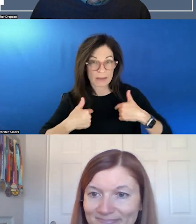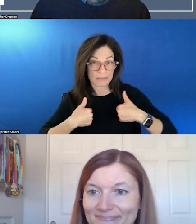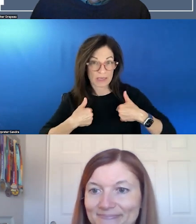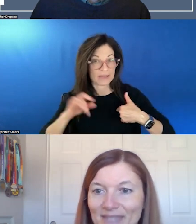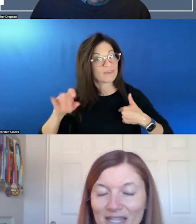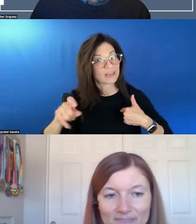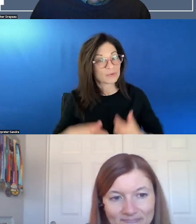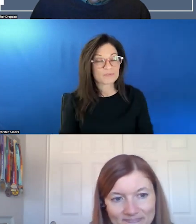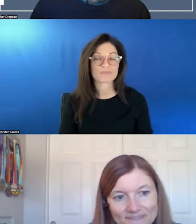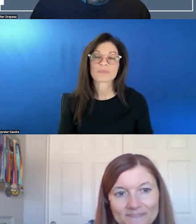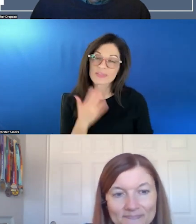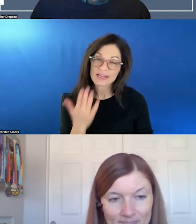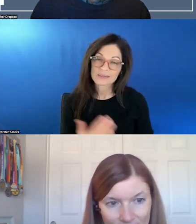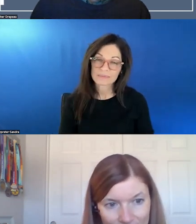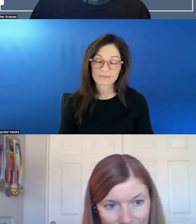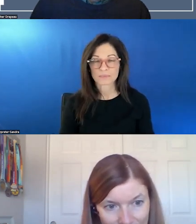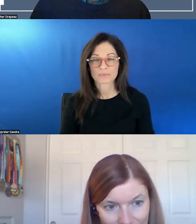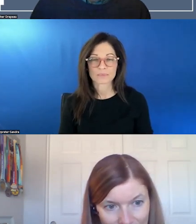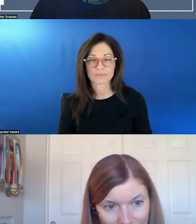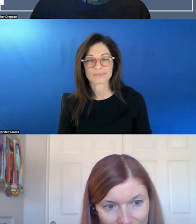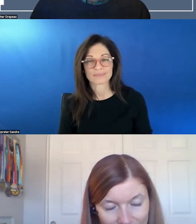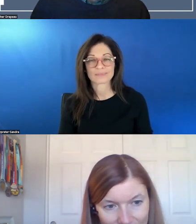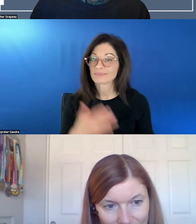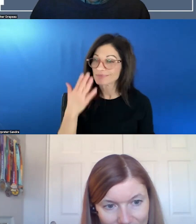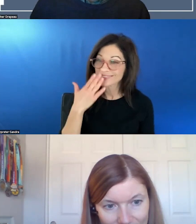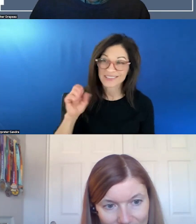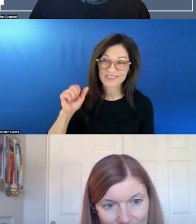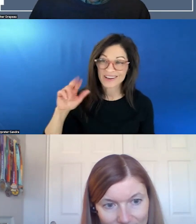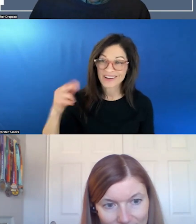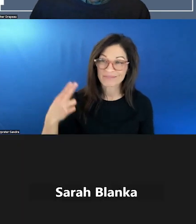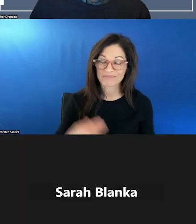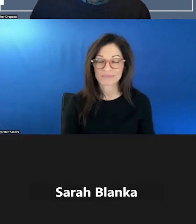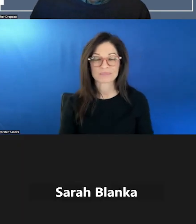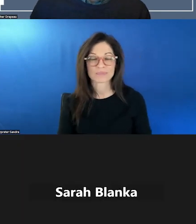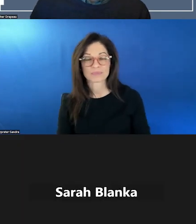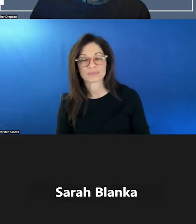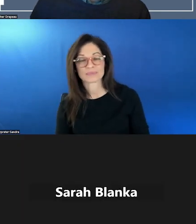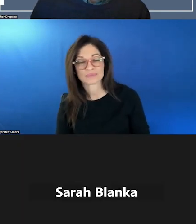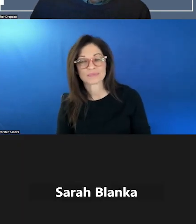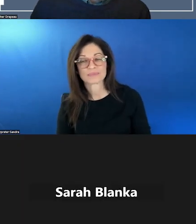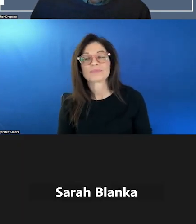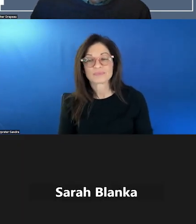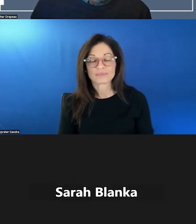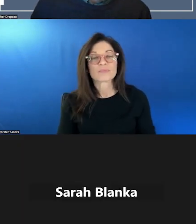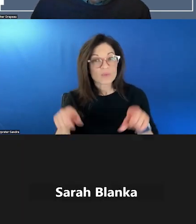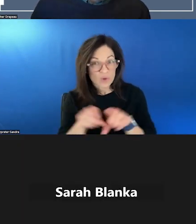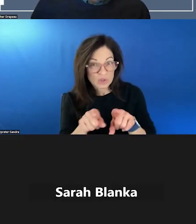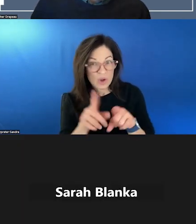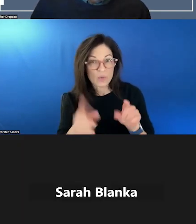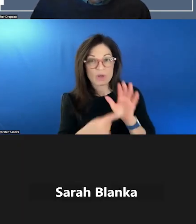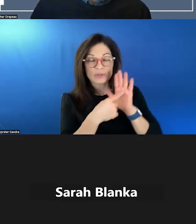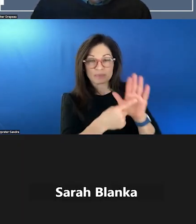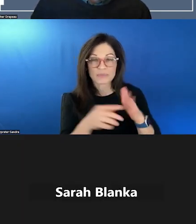to. Thanks. Thank you so much, Sarah. And I also wanted to call everyone's attention to the